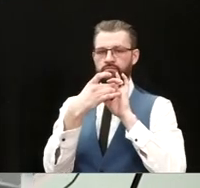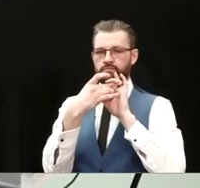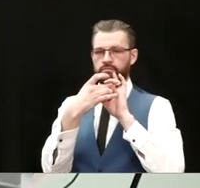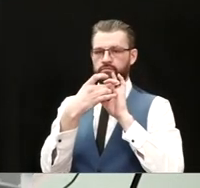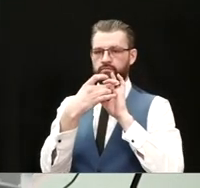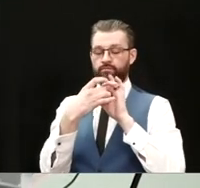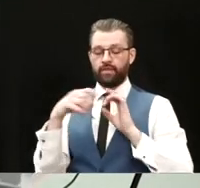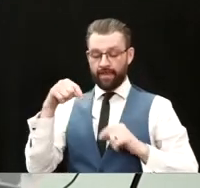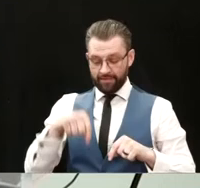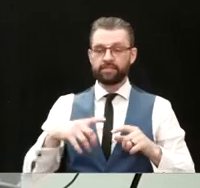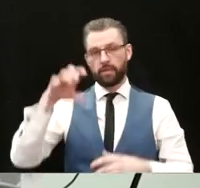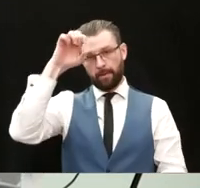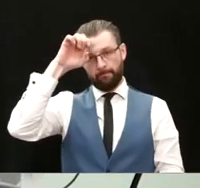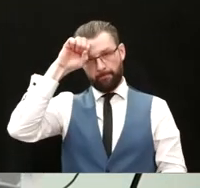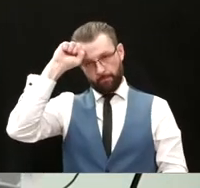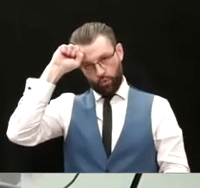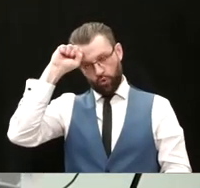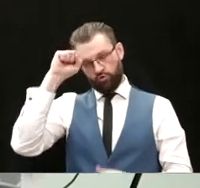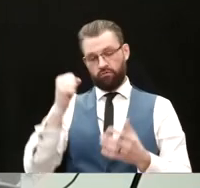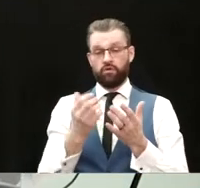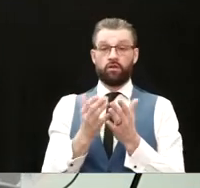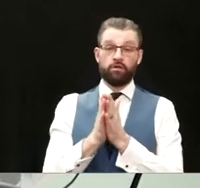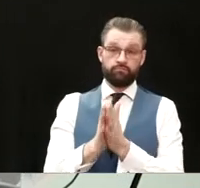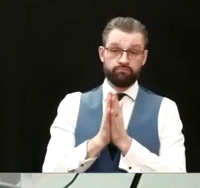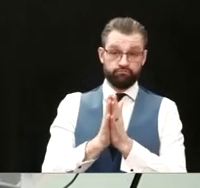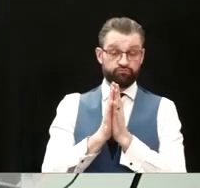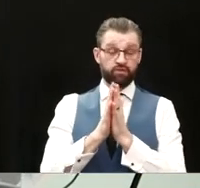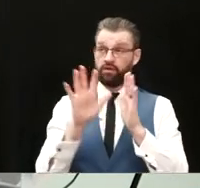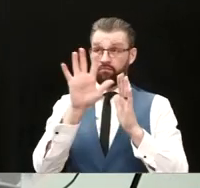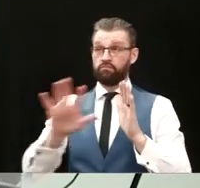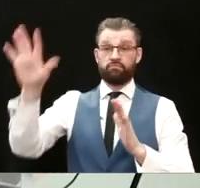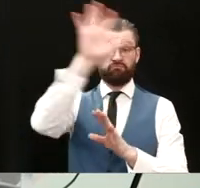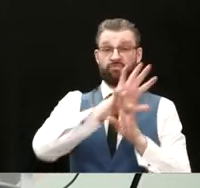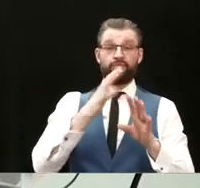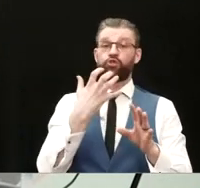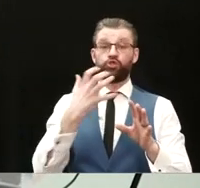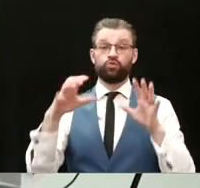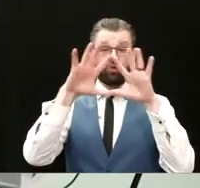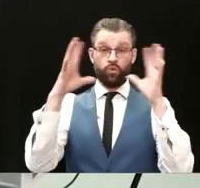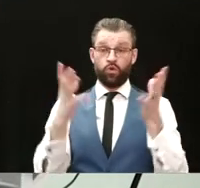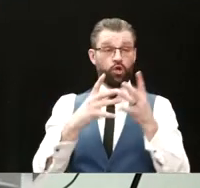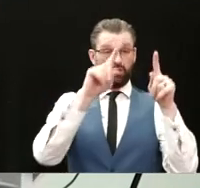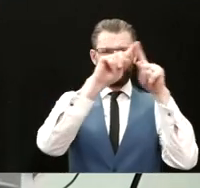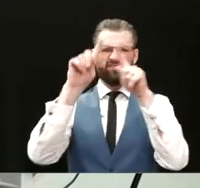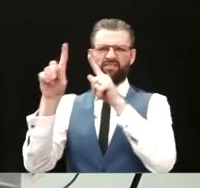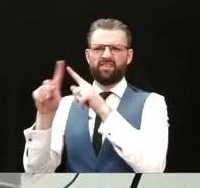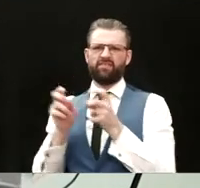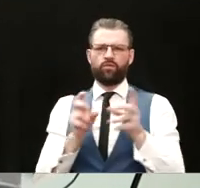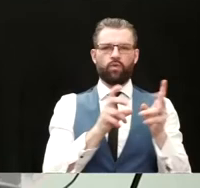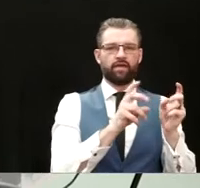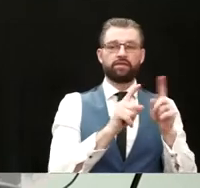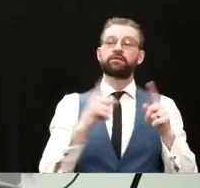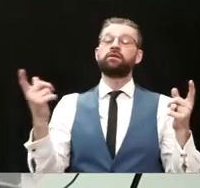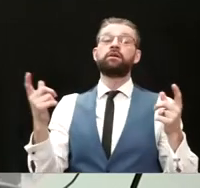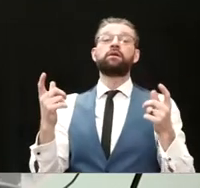This is a memorial prayer that is recited in synagogues and memorial services around the Jewish world in various forms